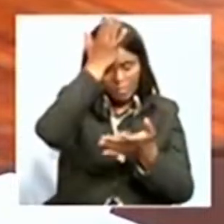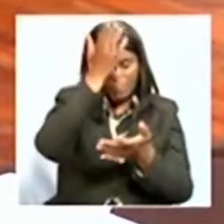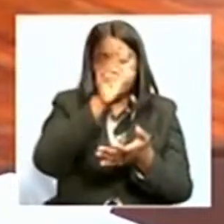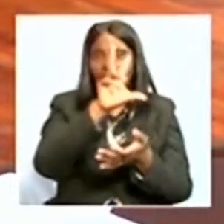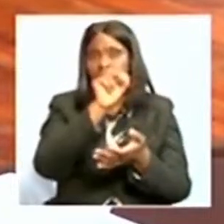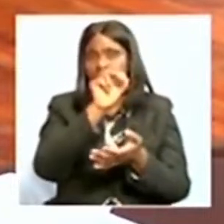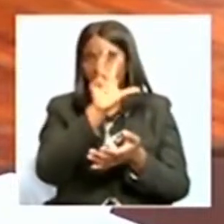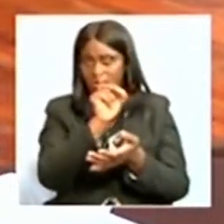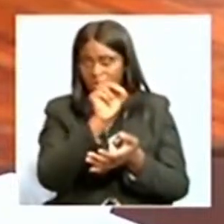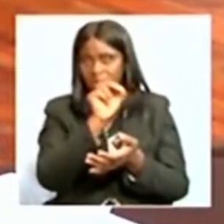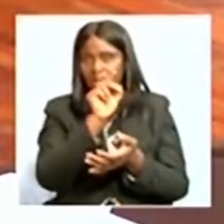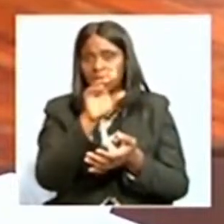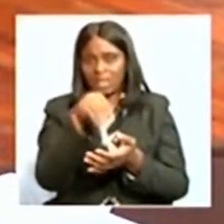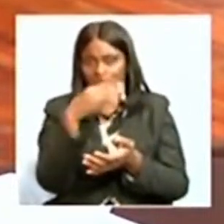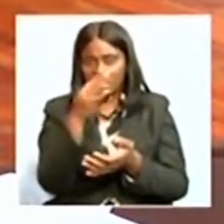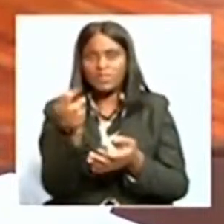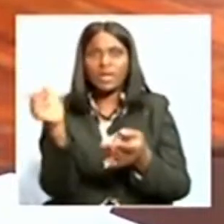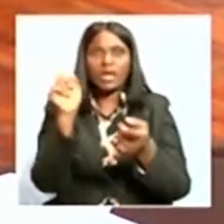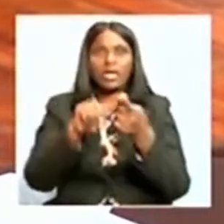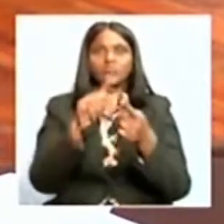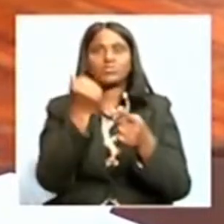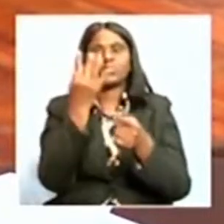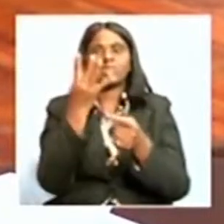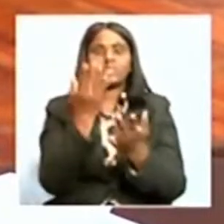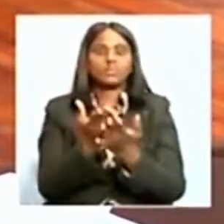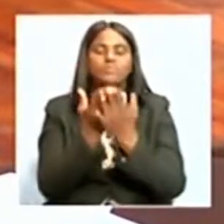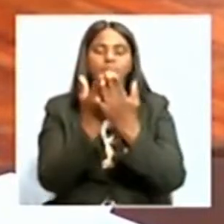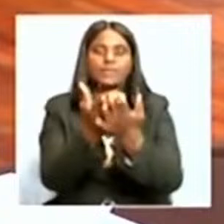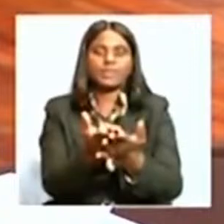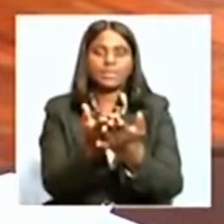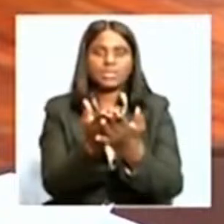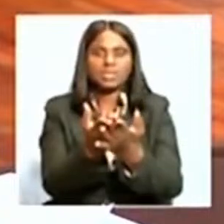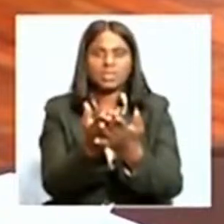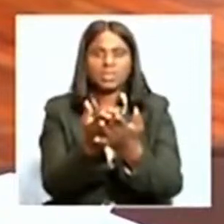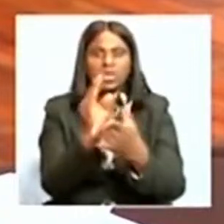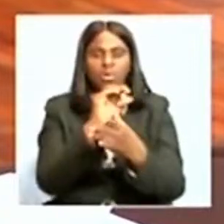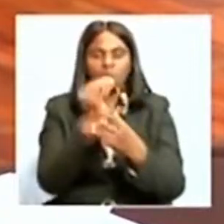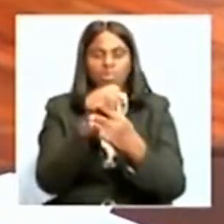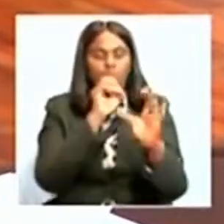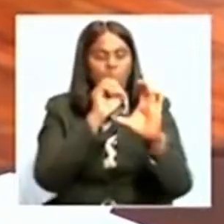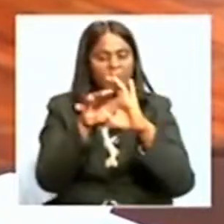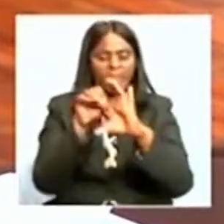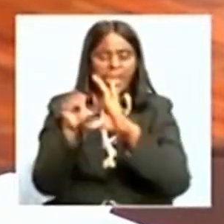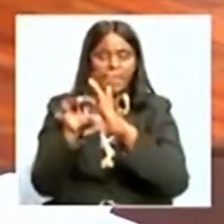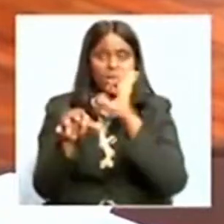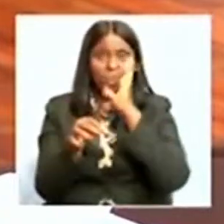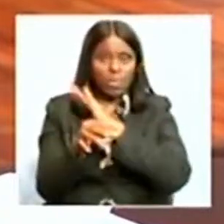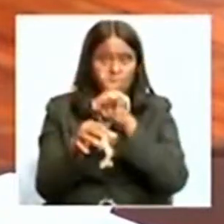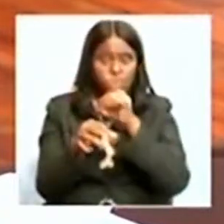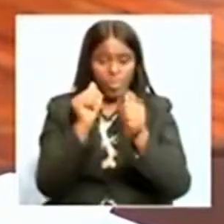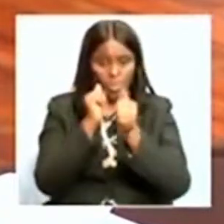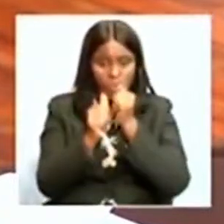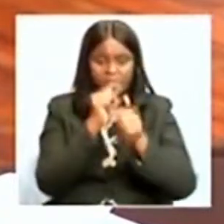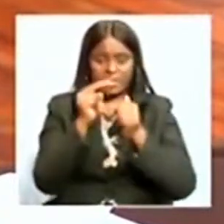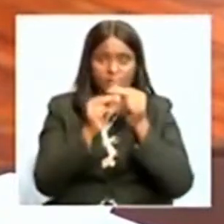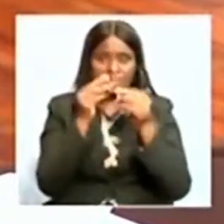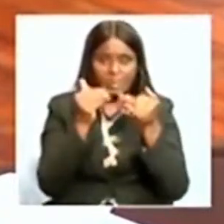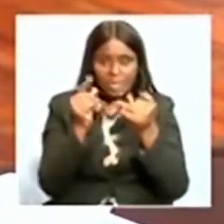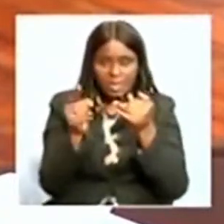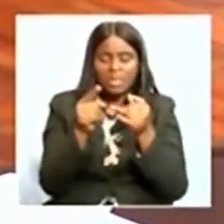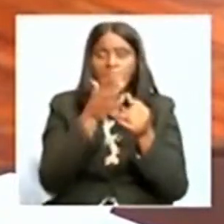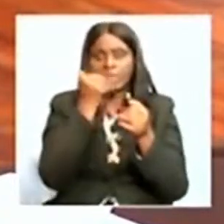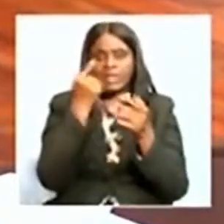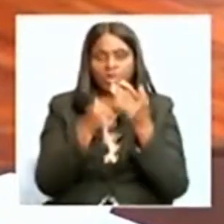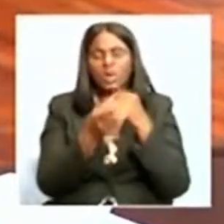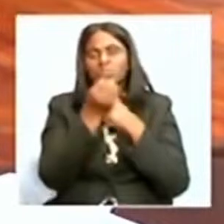30th, you are given up to 14th to submit, or to remit, isn't it? So which means technically at least